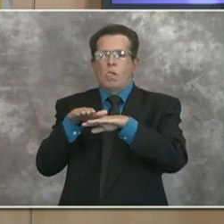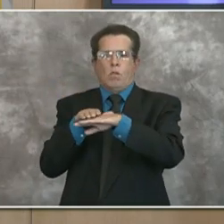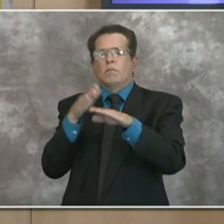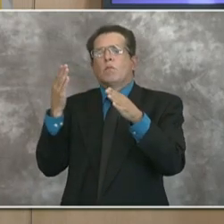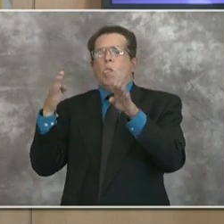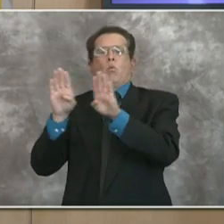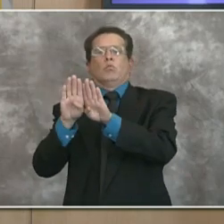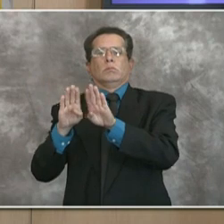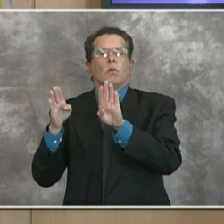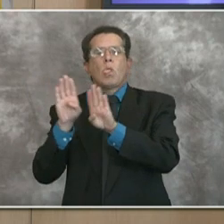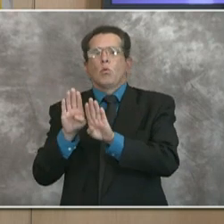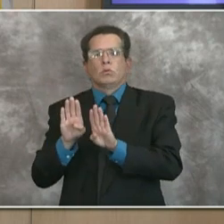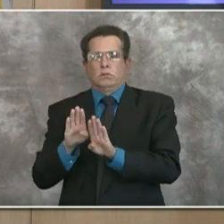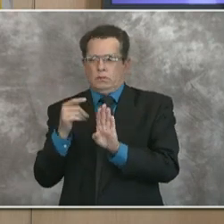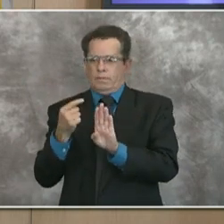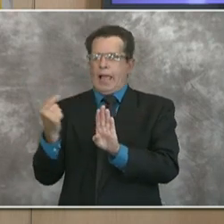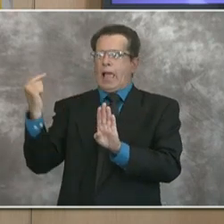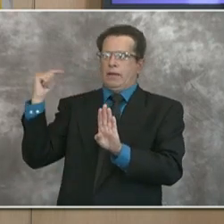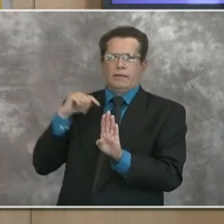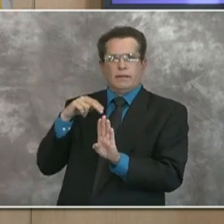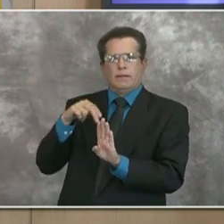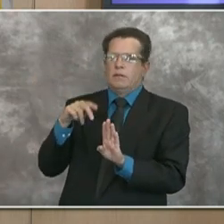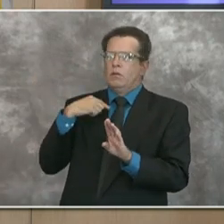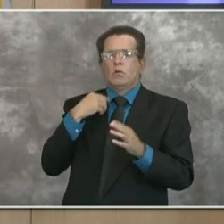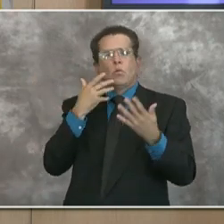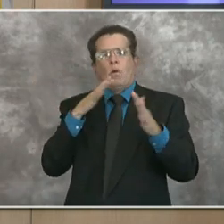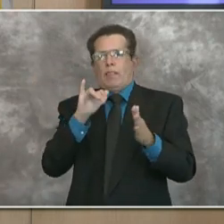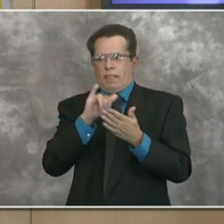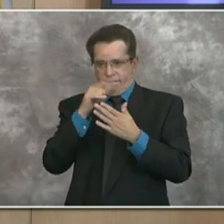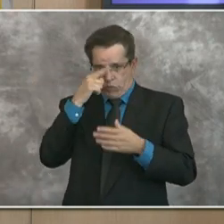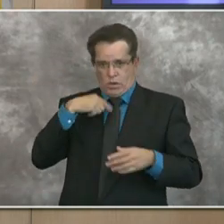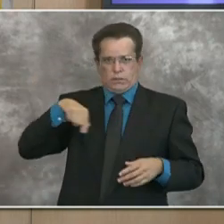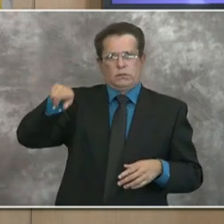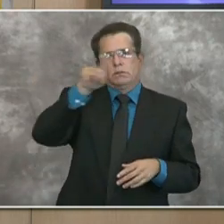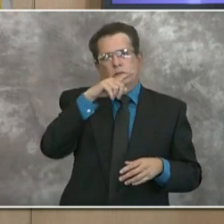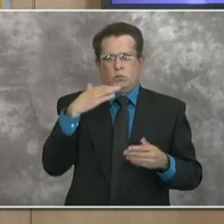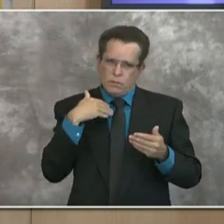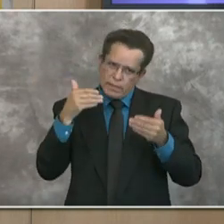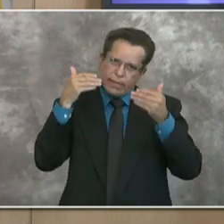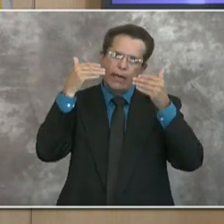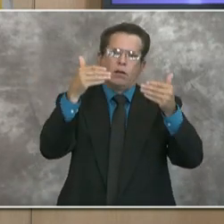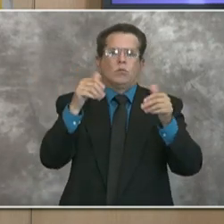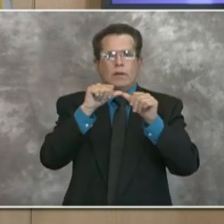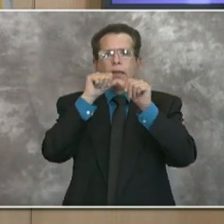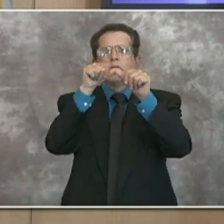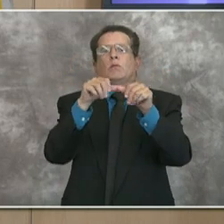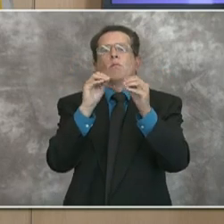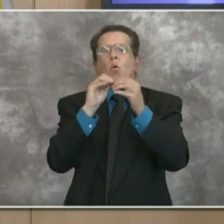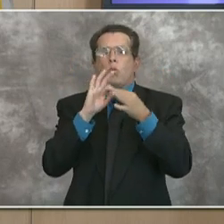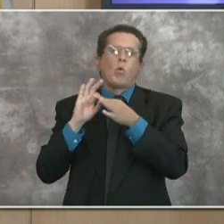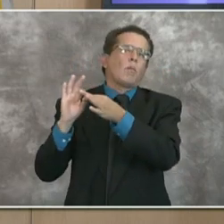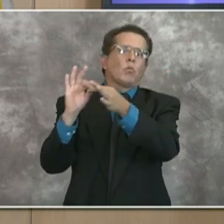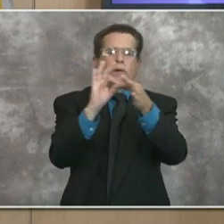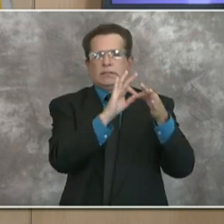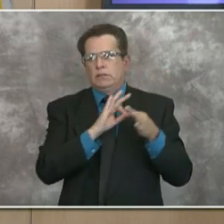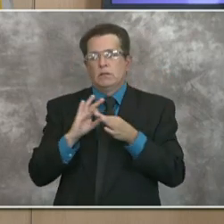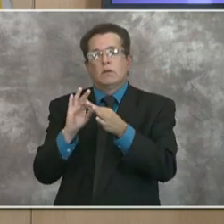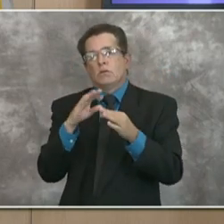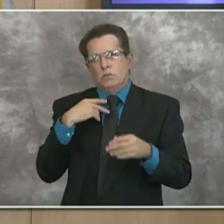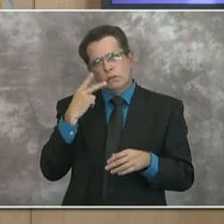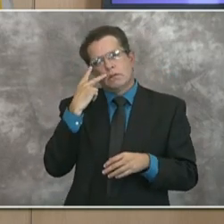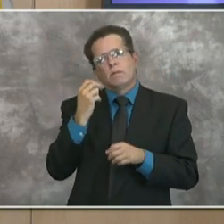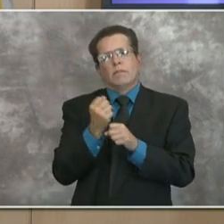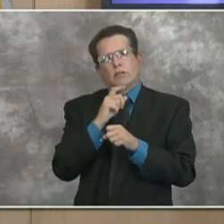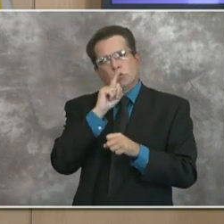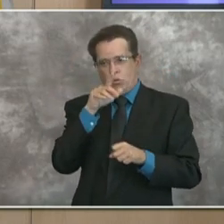backwards. We do not want that to be us, and so let's continue the incredible level of cooperation that we've seen and ensure